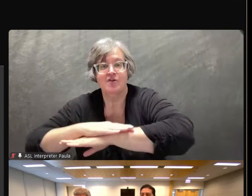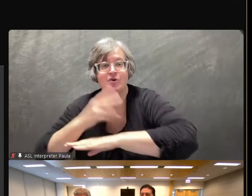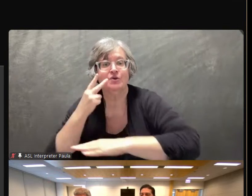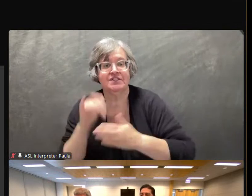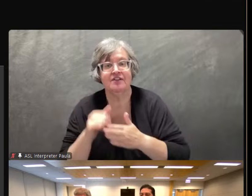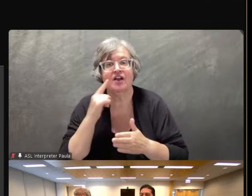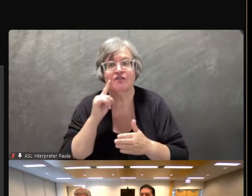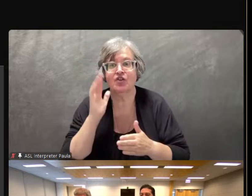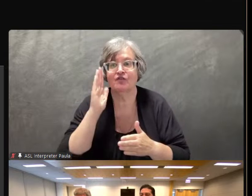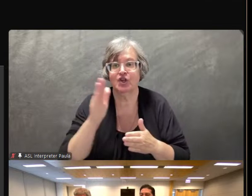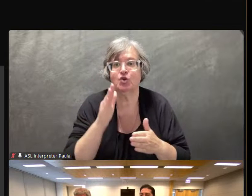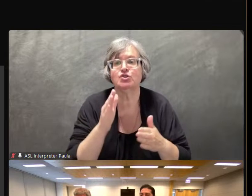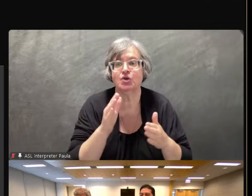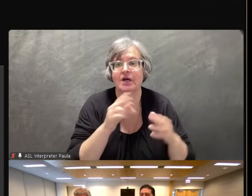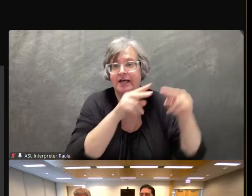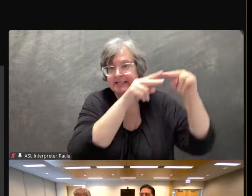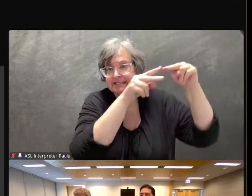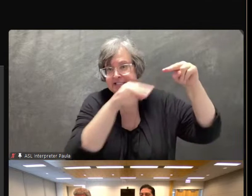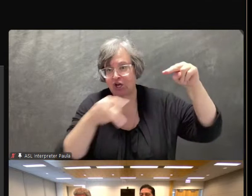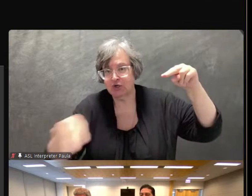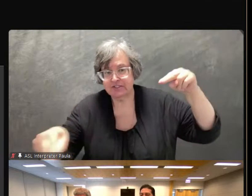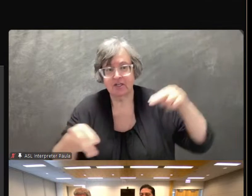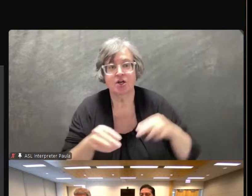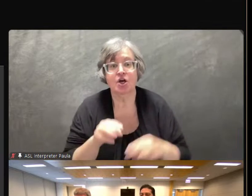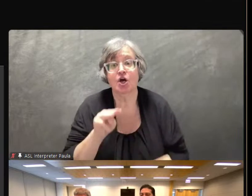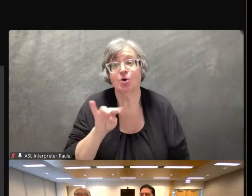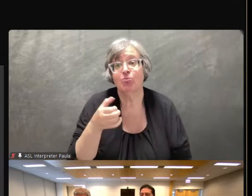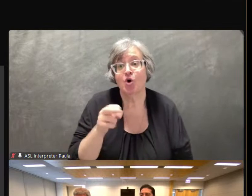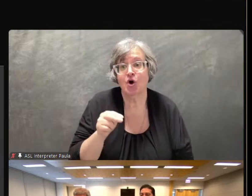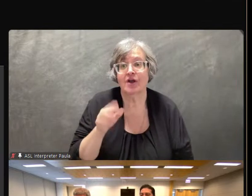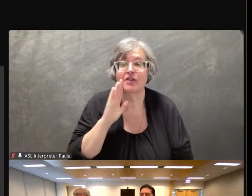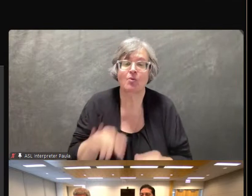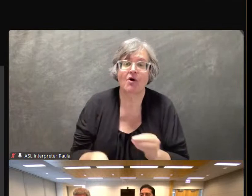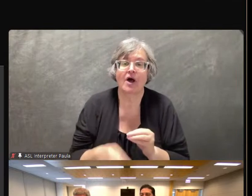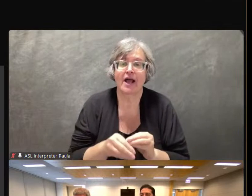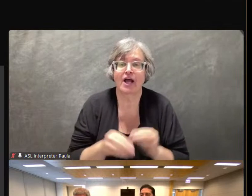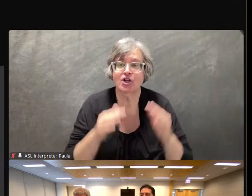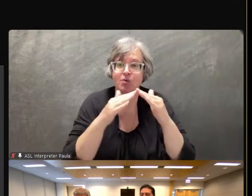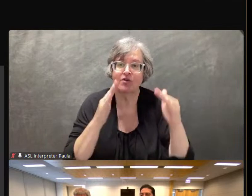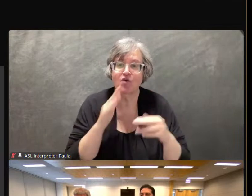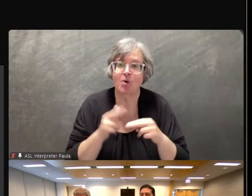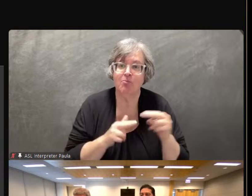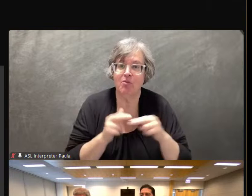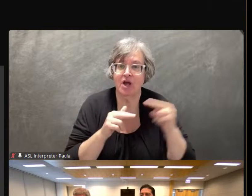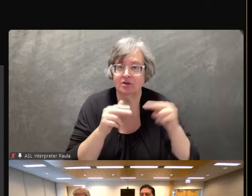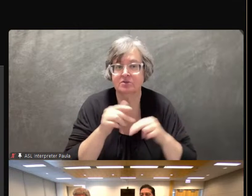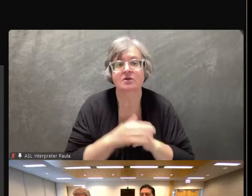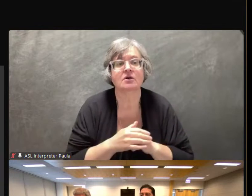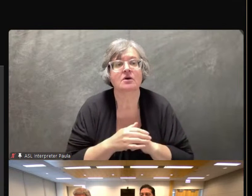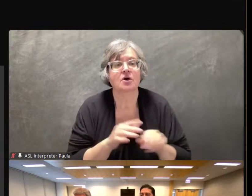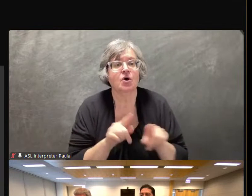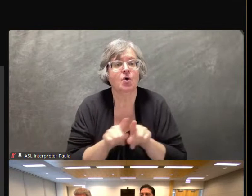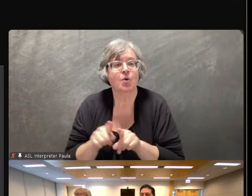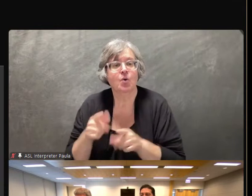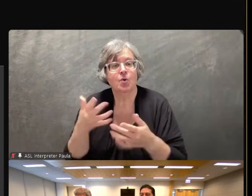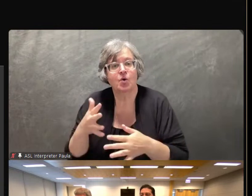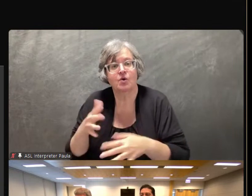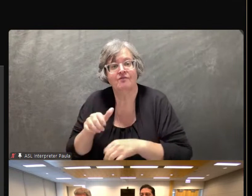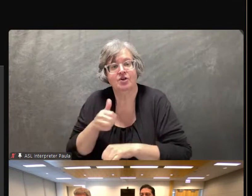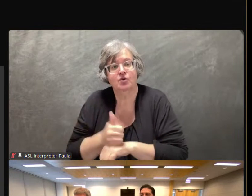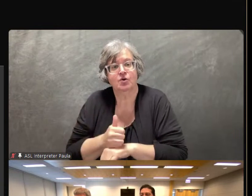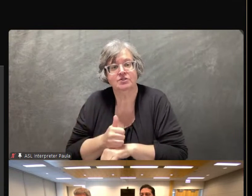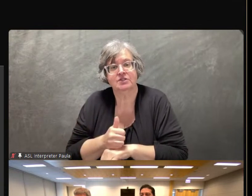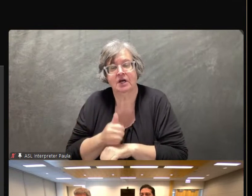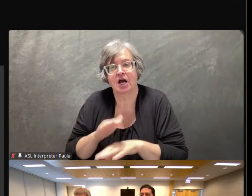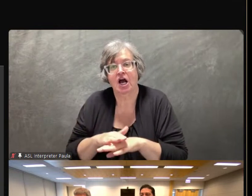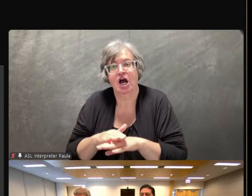stairwell. At the Morgan substation, they continue to add roof and build up kind of around there. They also have formed and poured out the main